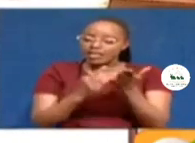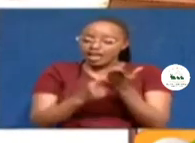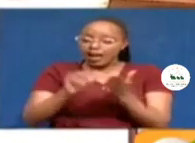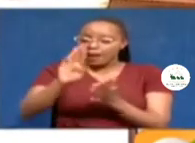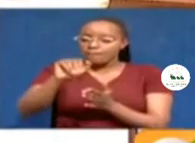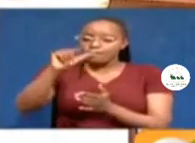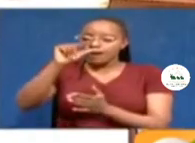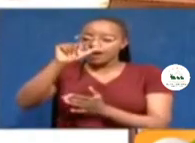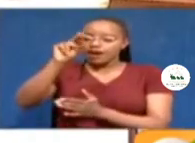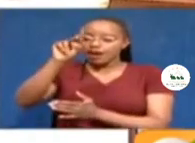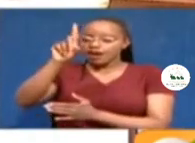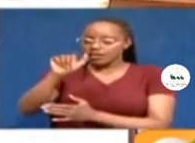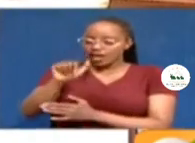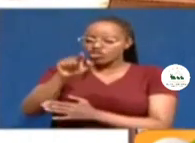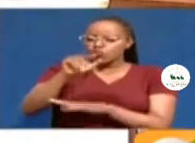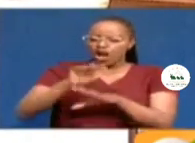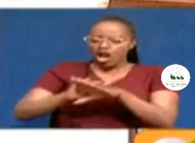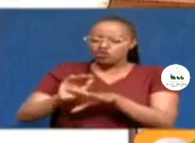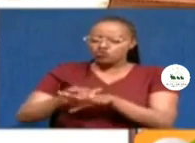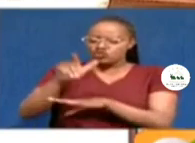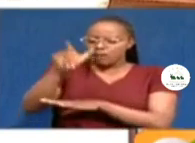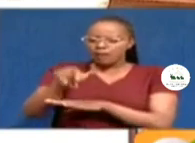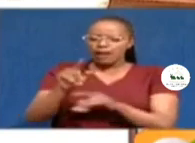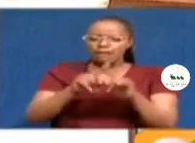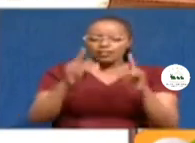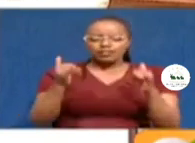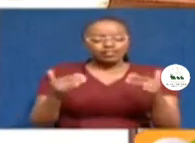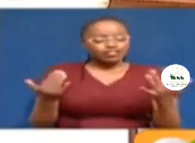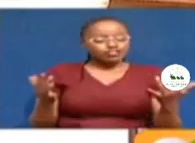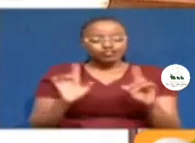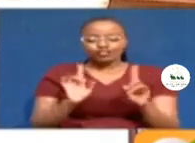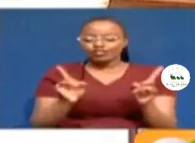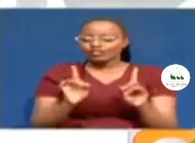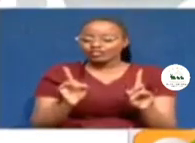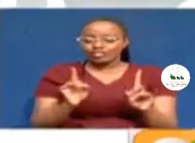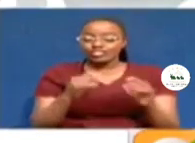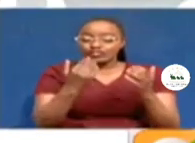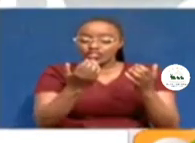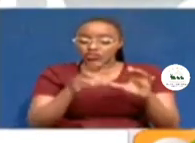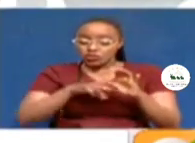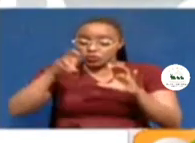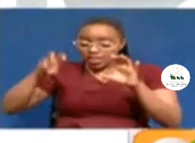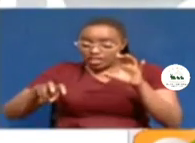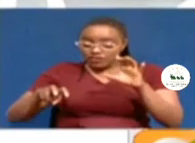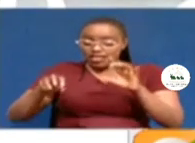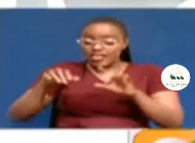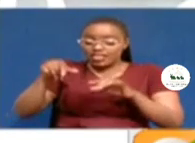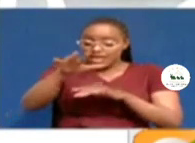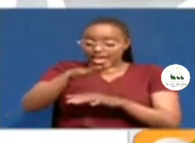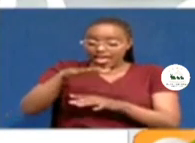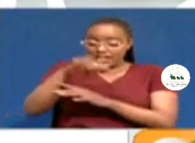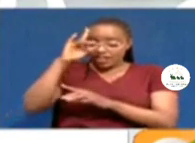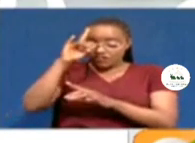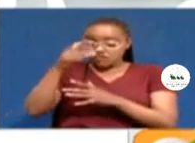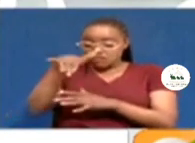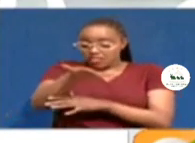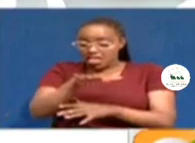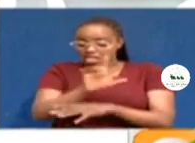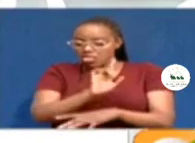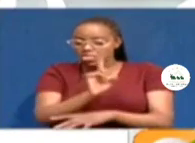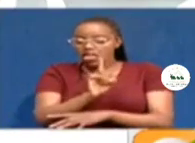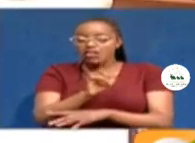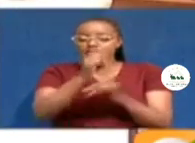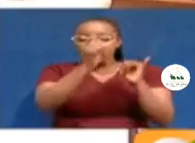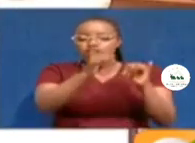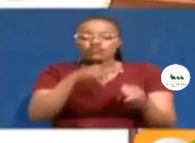how good a dancer you are, you must know when to leave the stage. Mm. The individuals that you